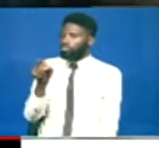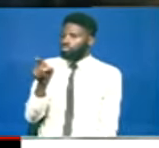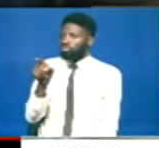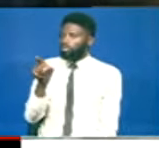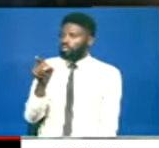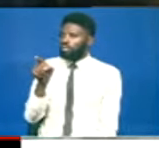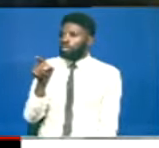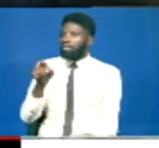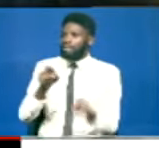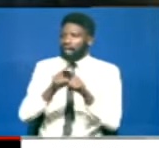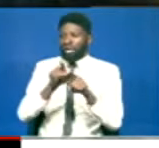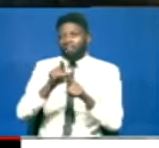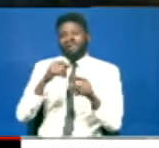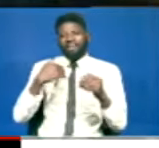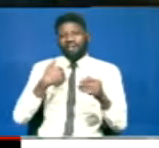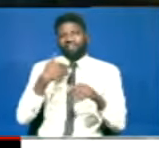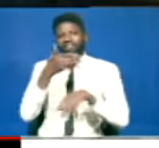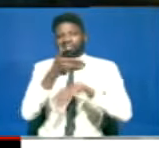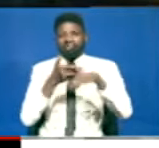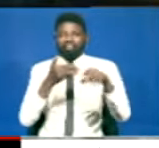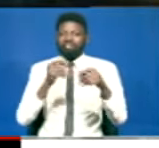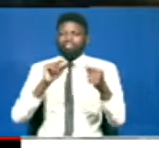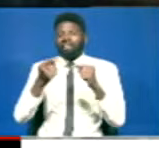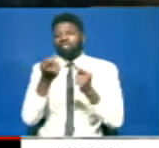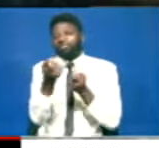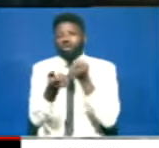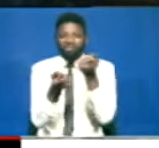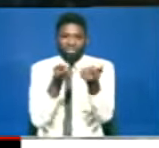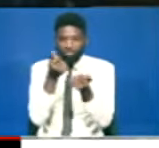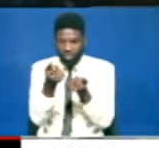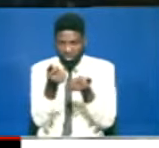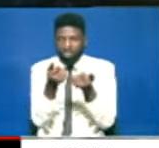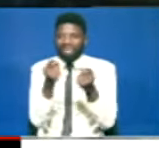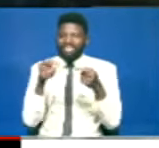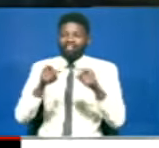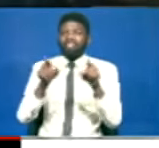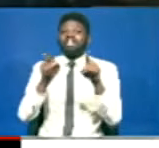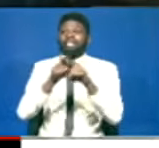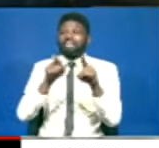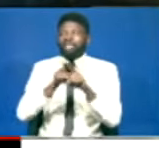they just got minor injuries. They are stable, so they are planning to give